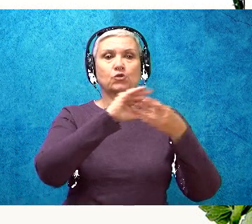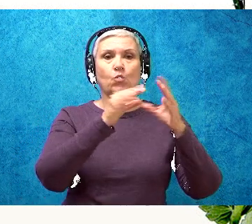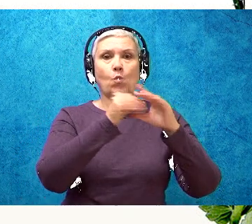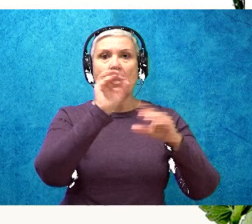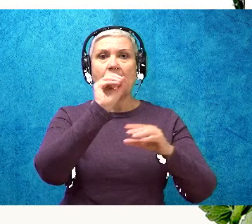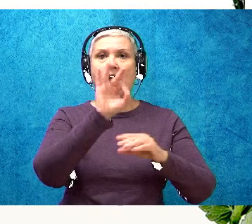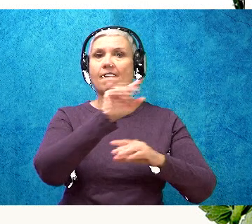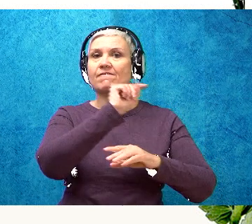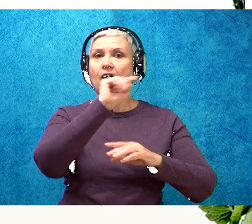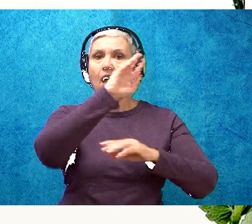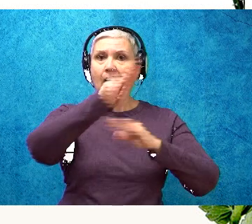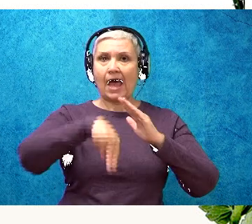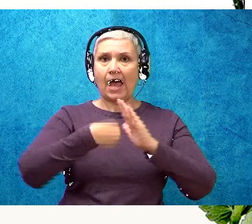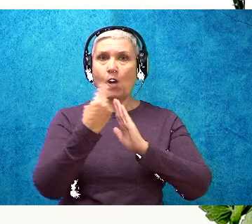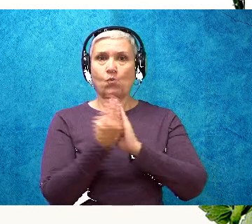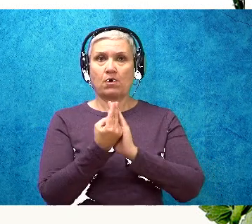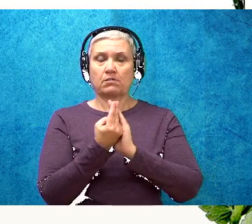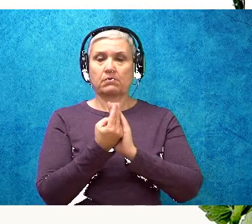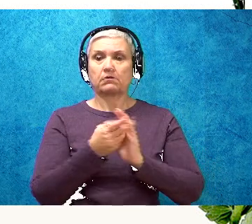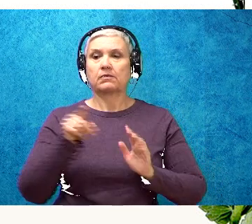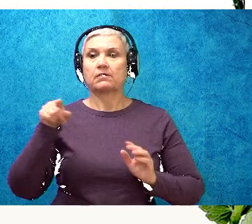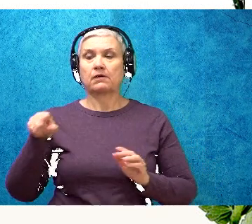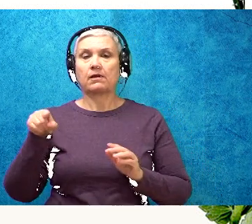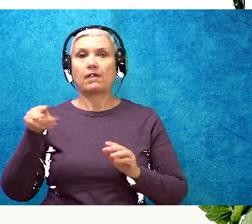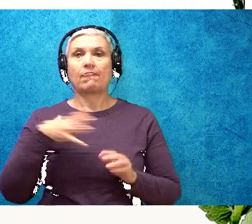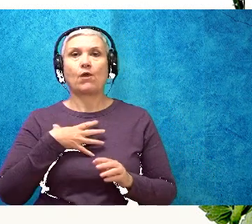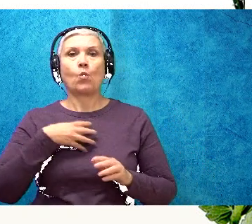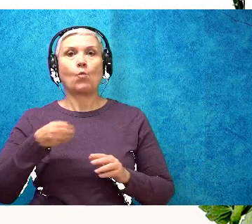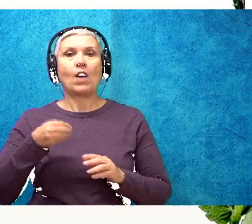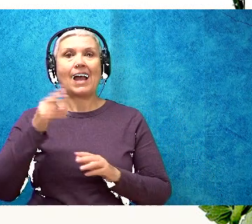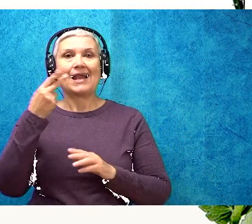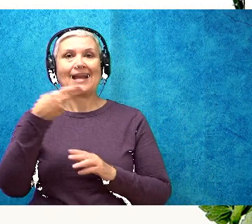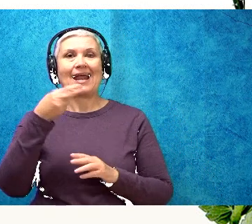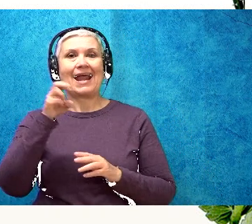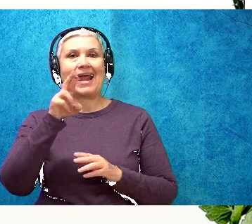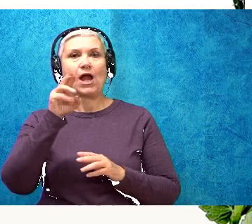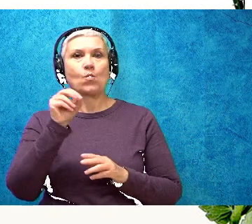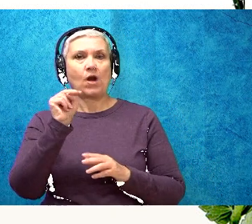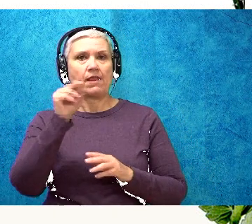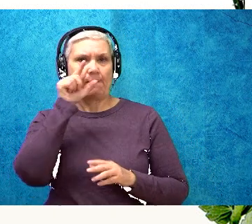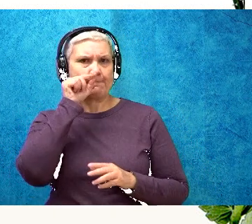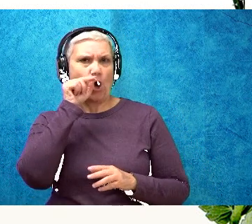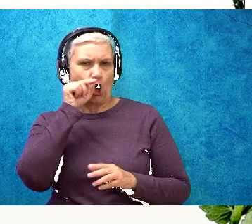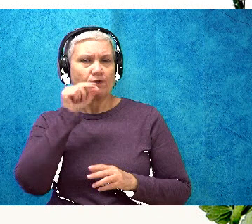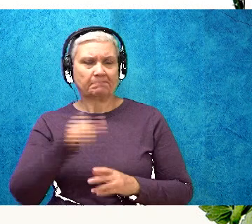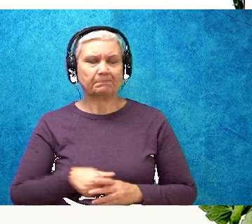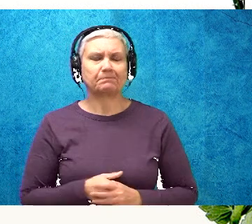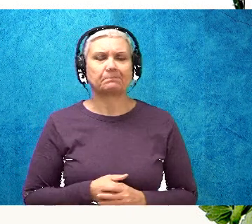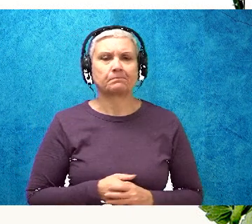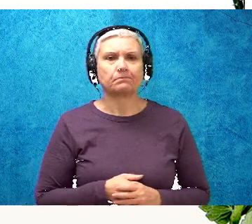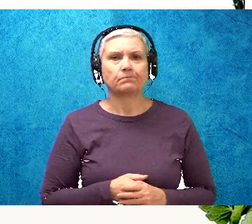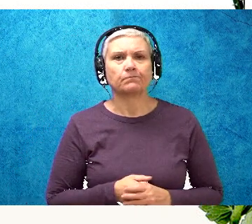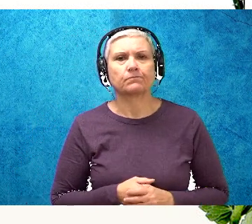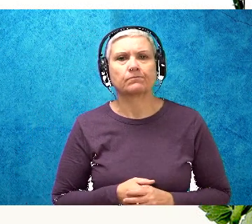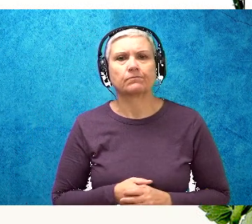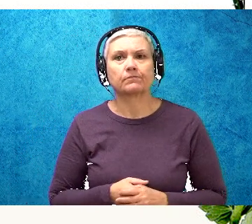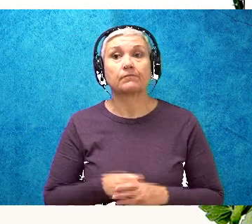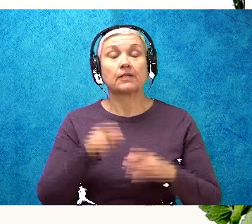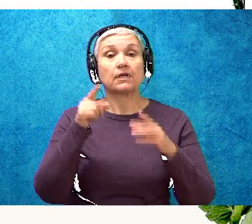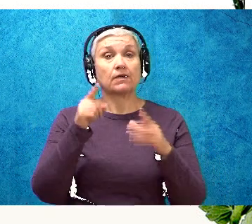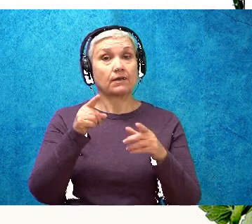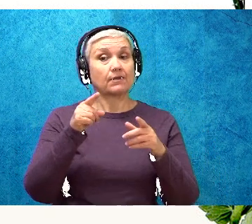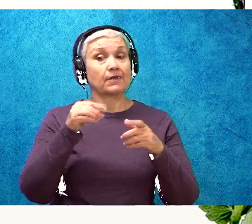Kate Chapin, and A White Heron by Sarah Orne Jewett. Now, make sure that you submit